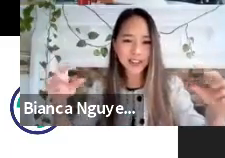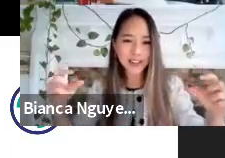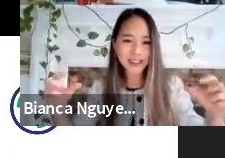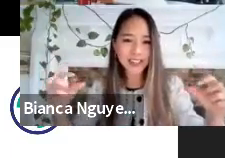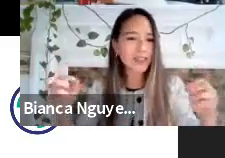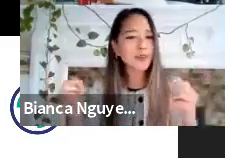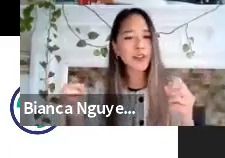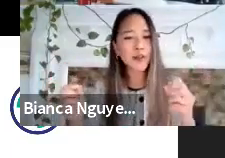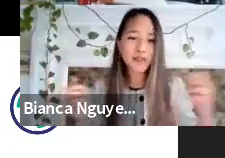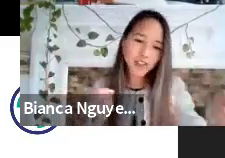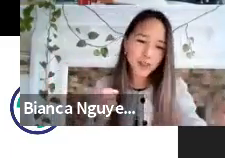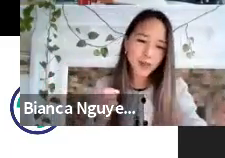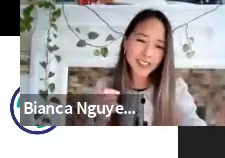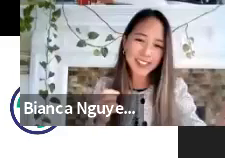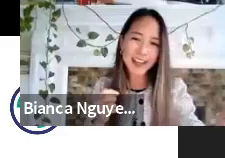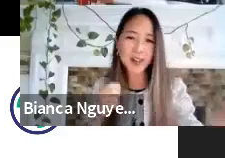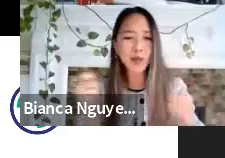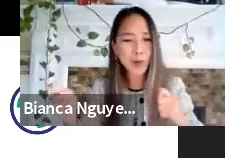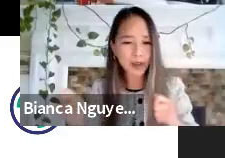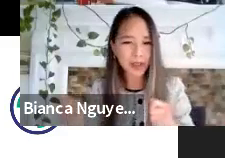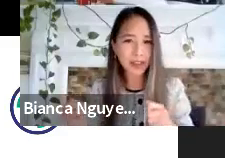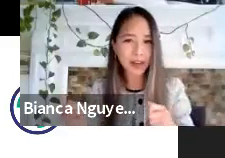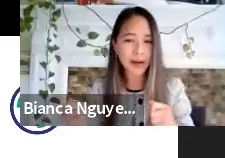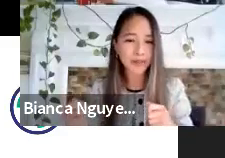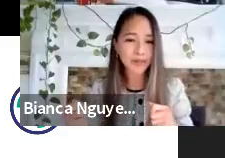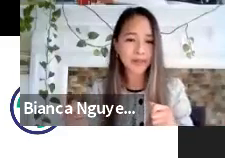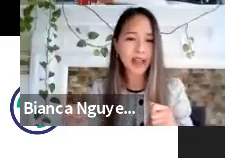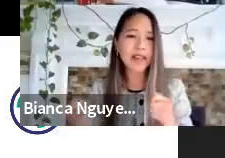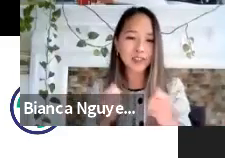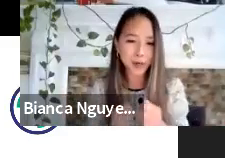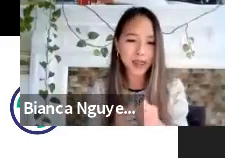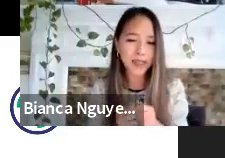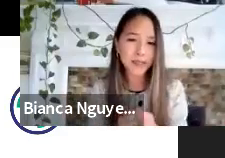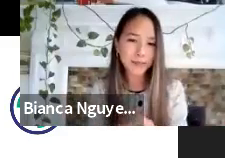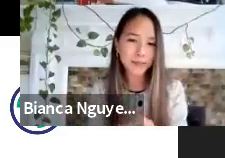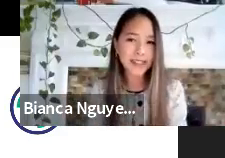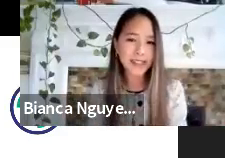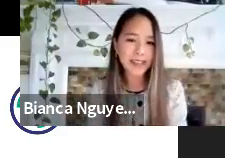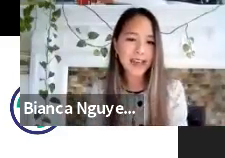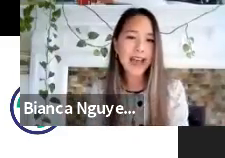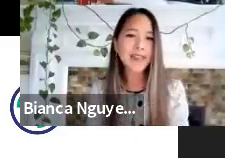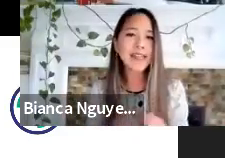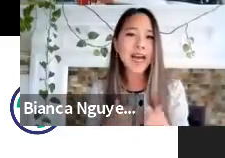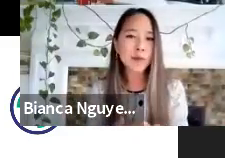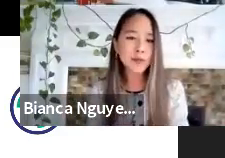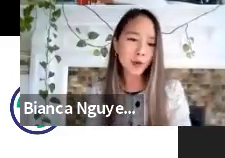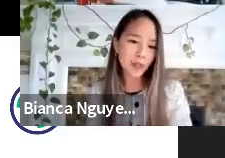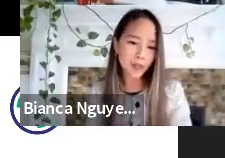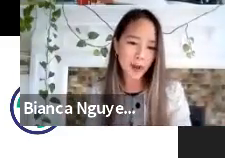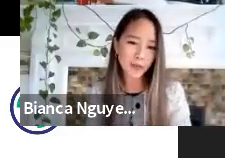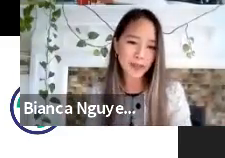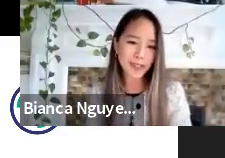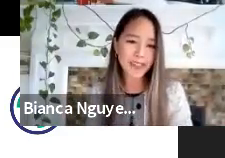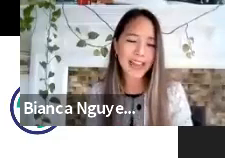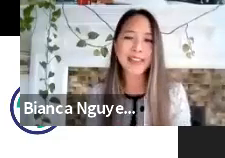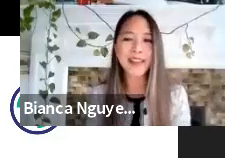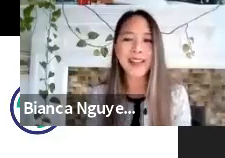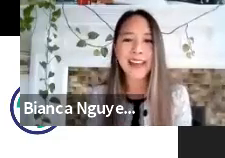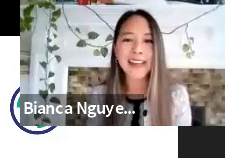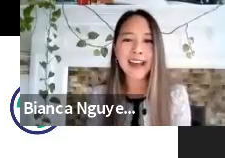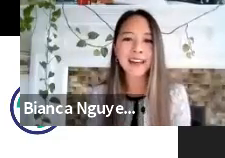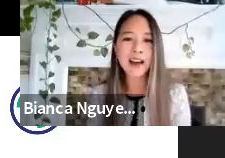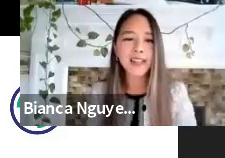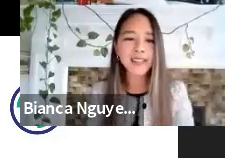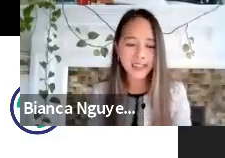in tension, and that we don't have to choose one side or the other, and that it truly is a balance. And this helps both the therapist and